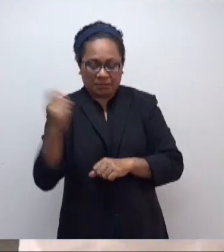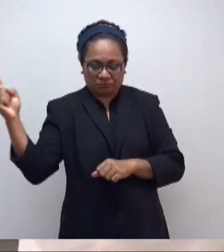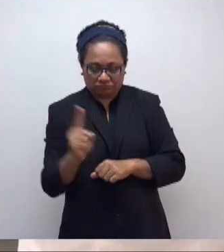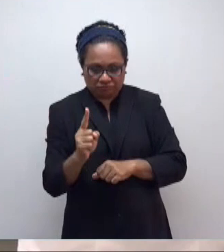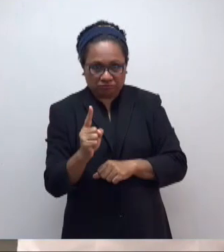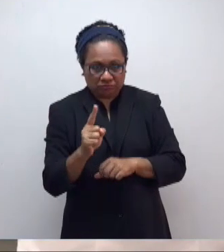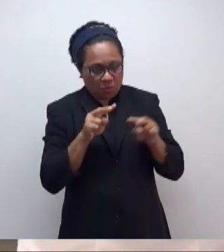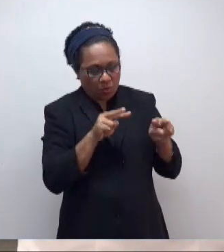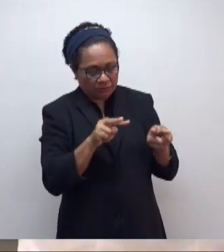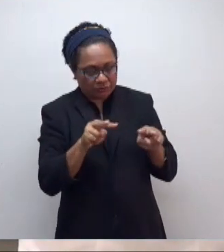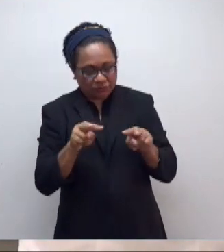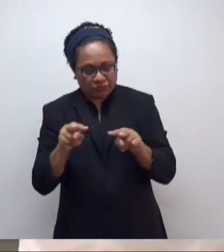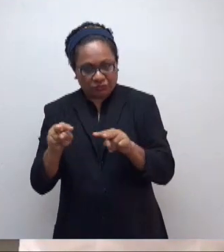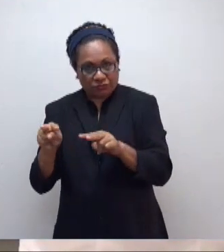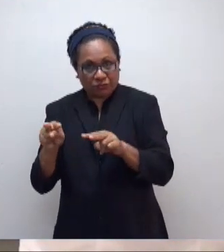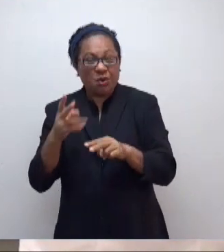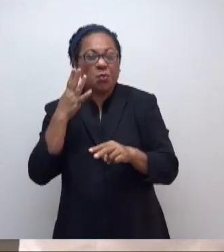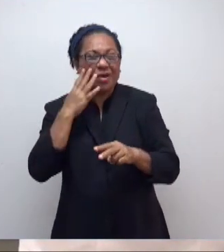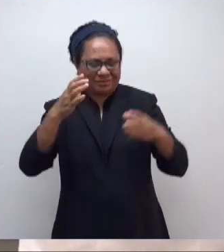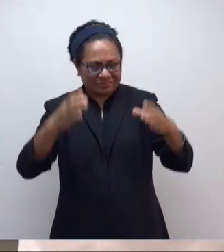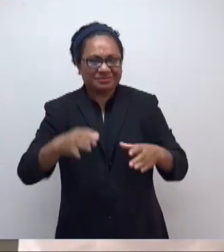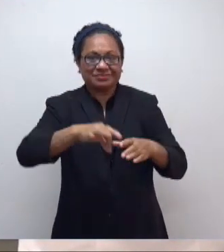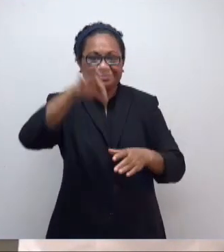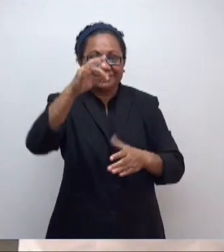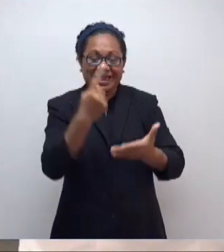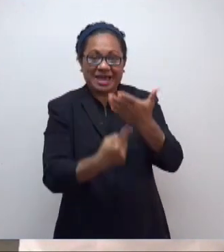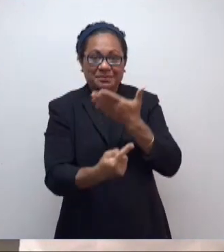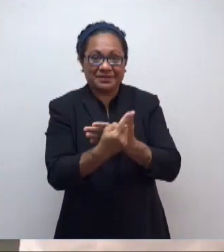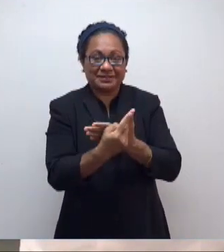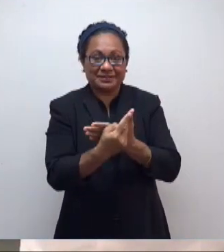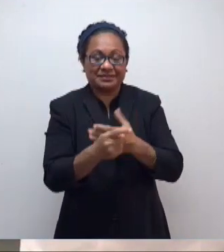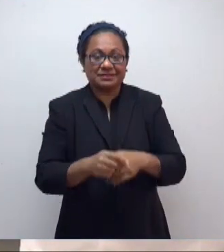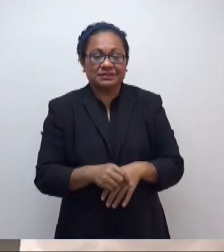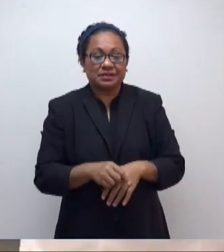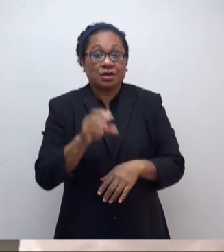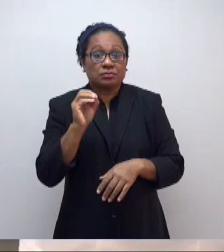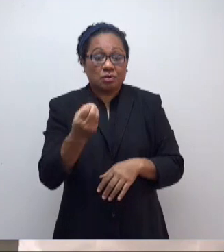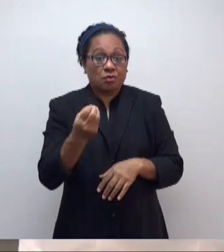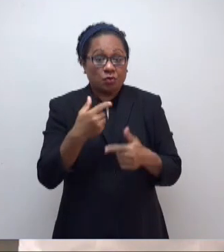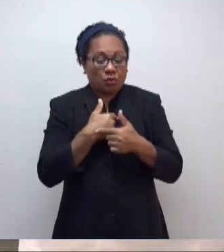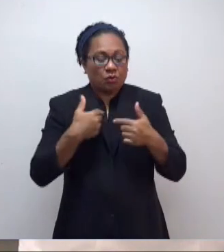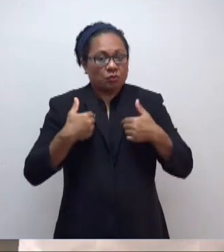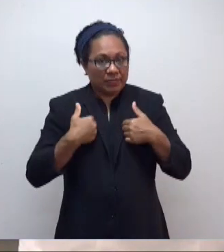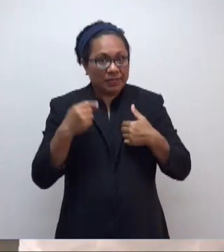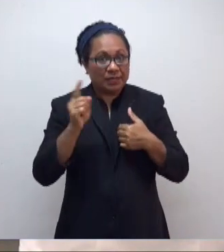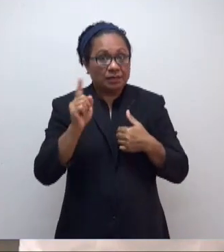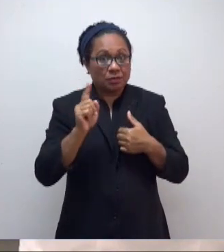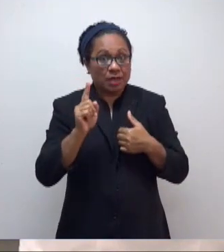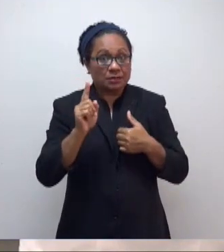to supervise any sort of raffle. We did not want to take any chances, so we went right to the